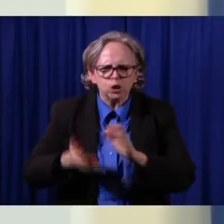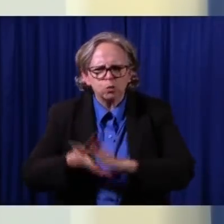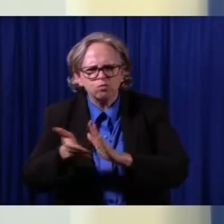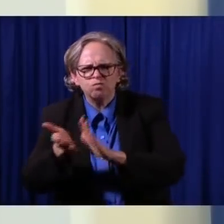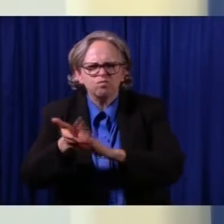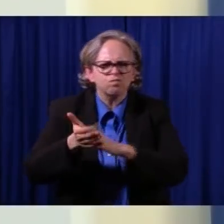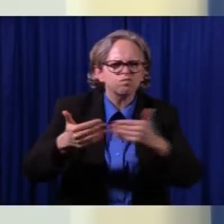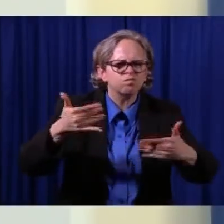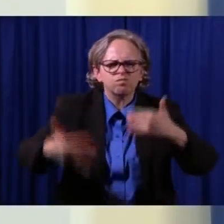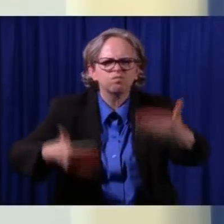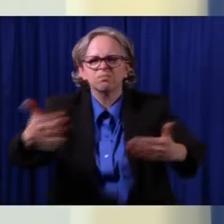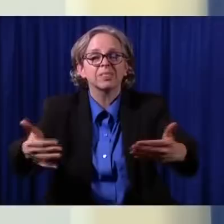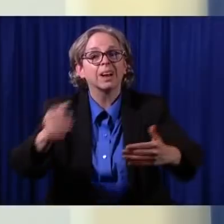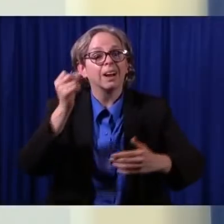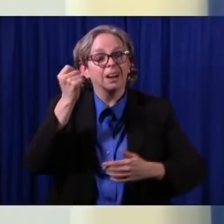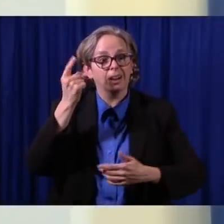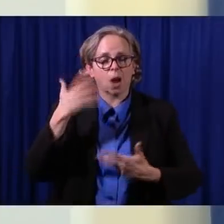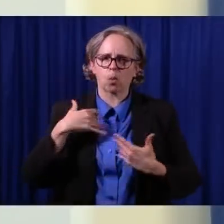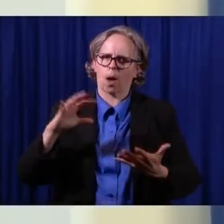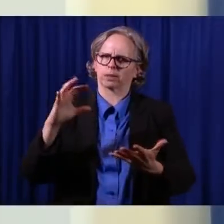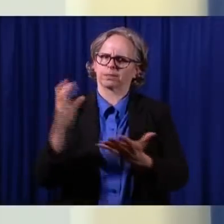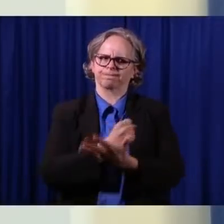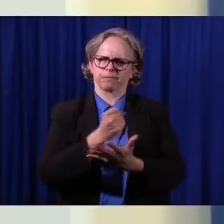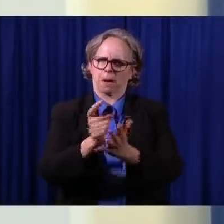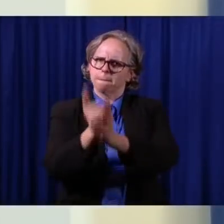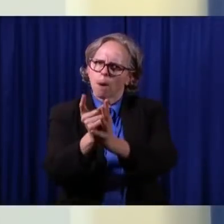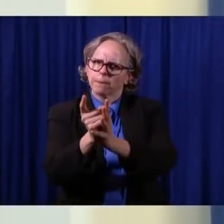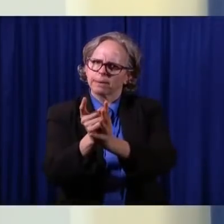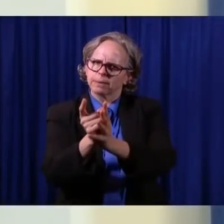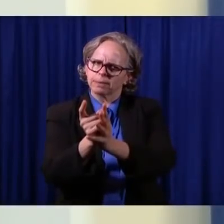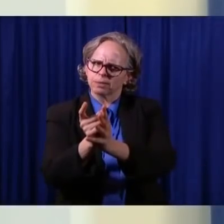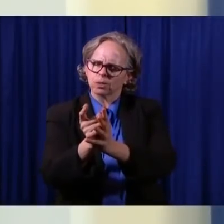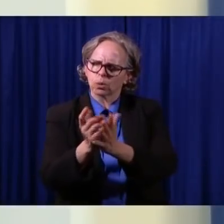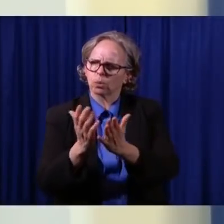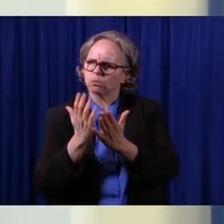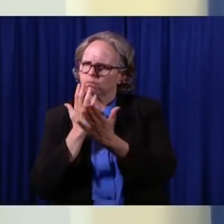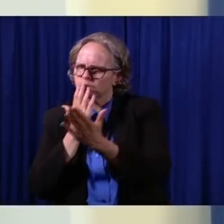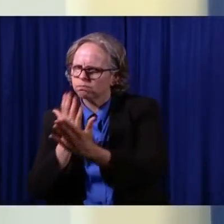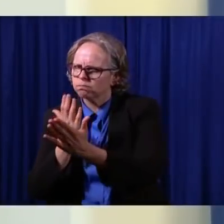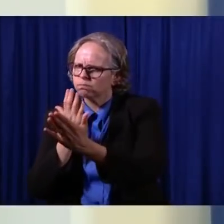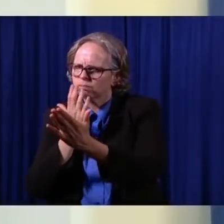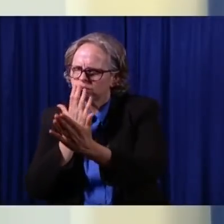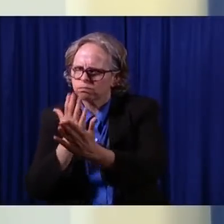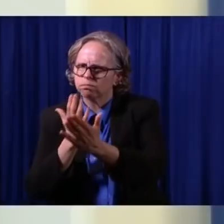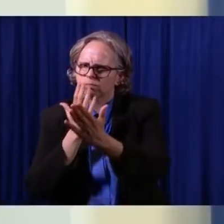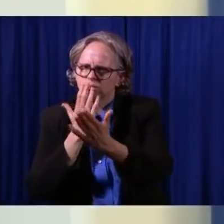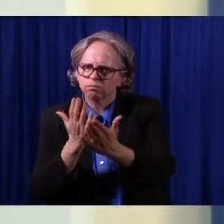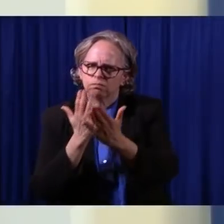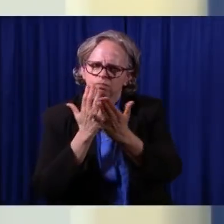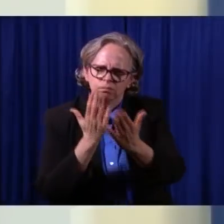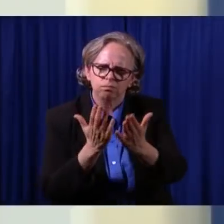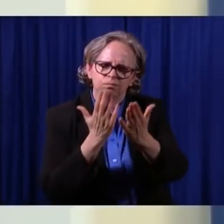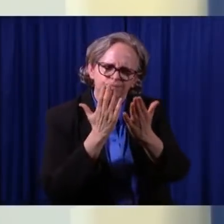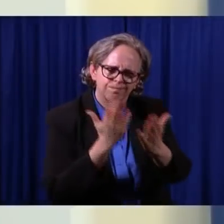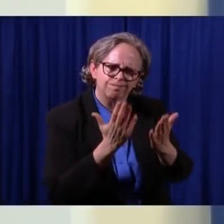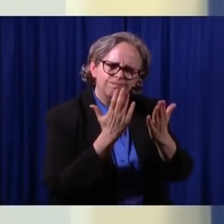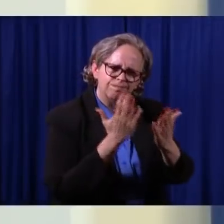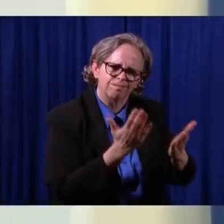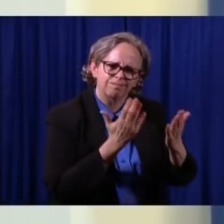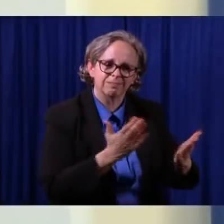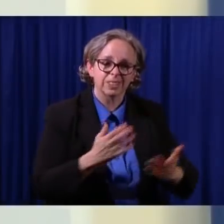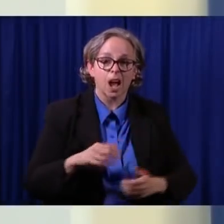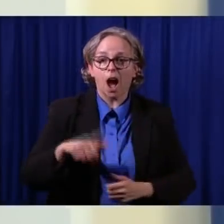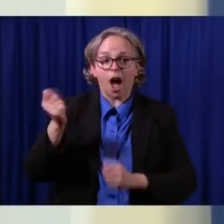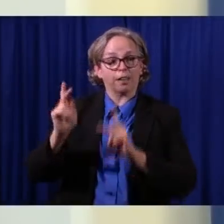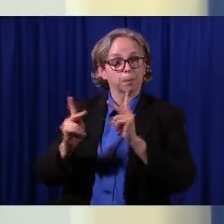tirelessly in this. And I just want to say, I'm so grateful to serve alongside of you. There's some other people I'd like to